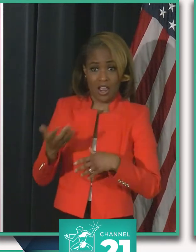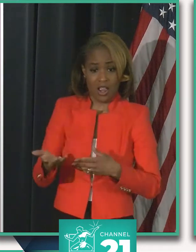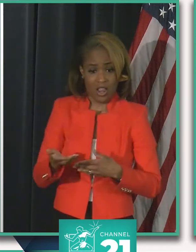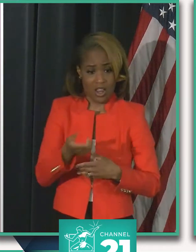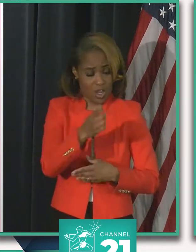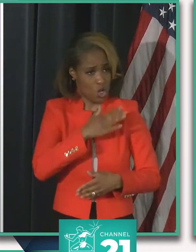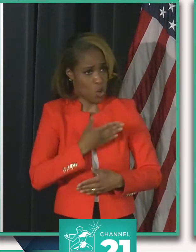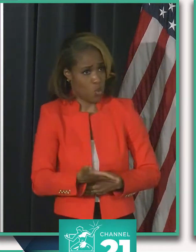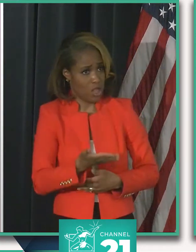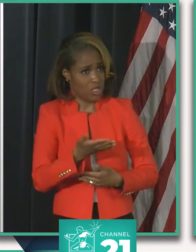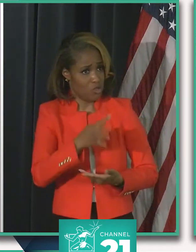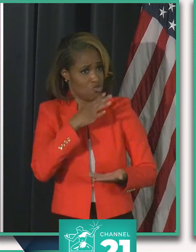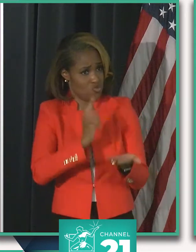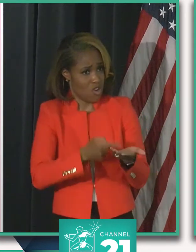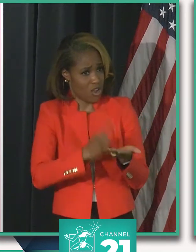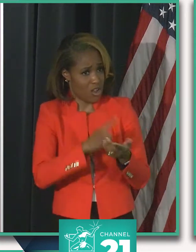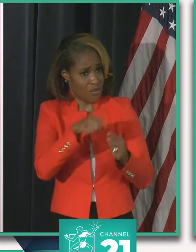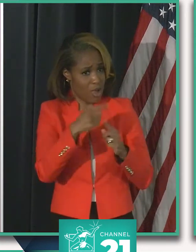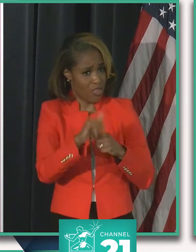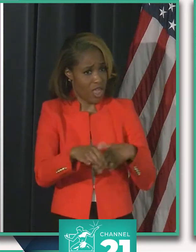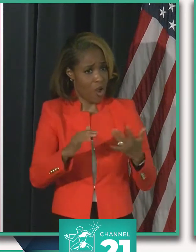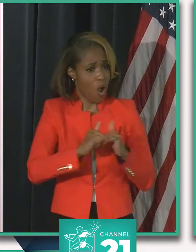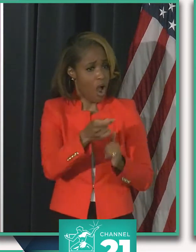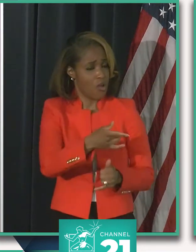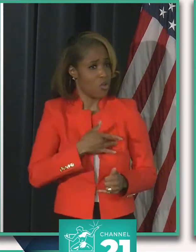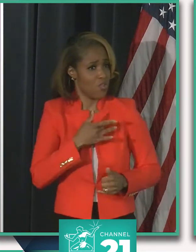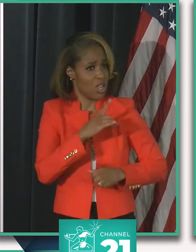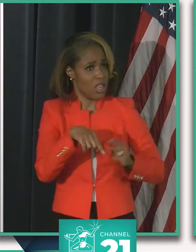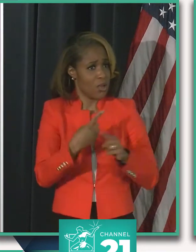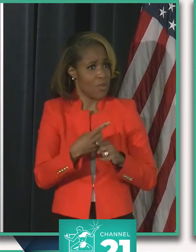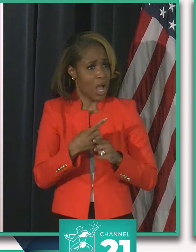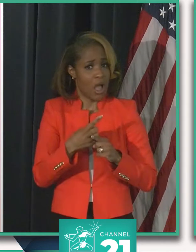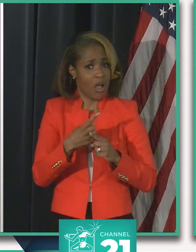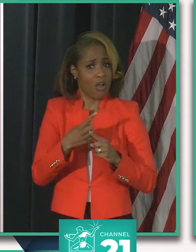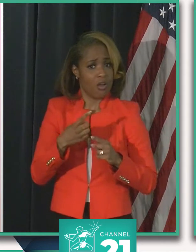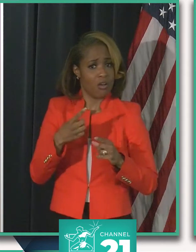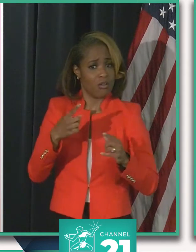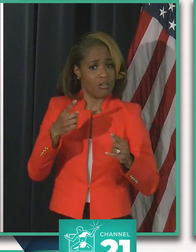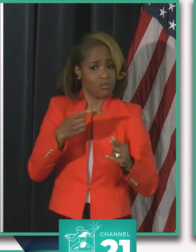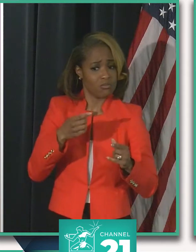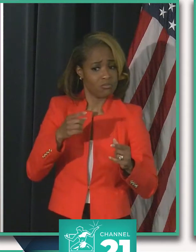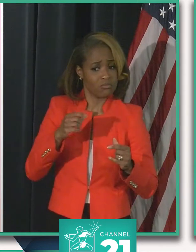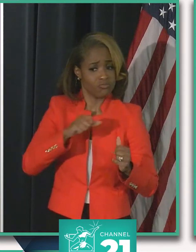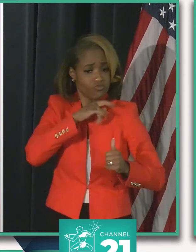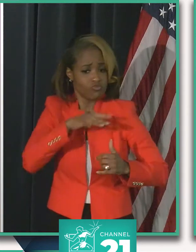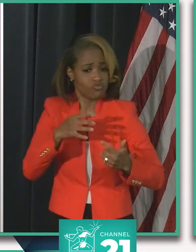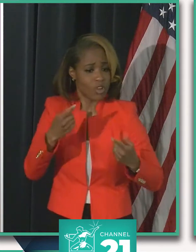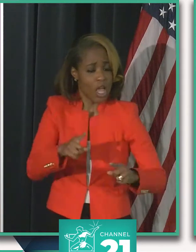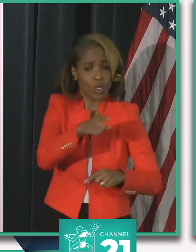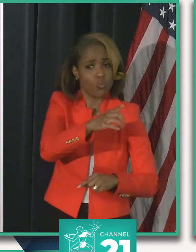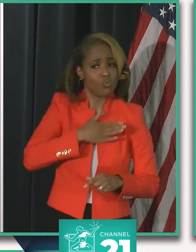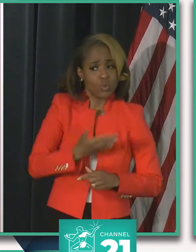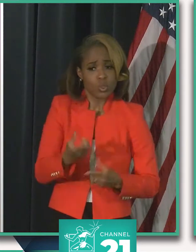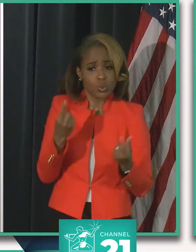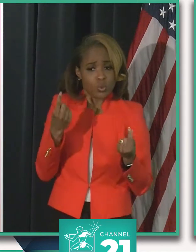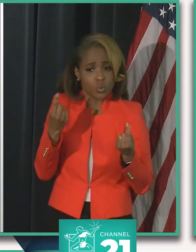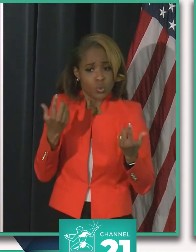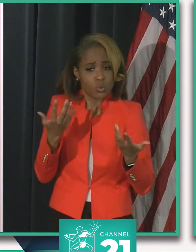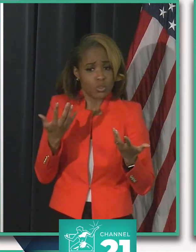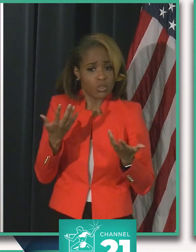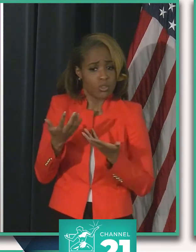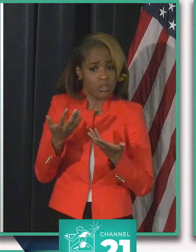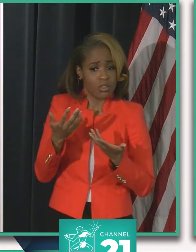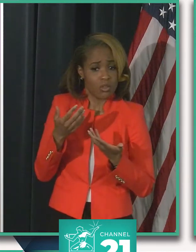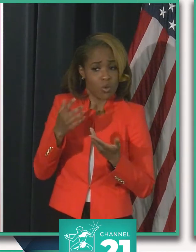Are you willing to address that matter? And how do you feel about corruption? And what will you be willing to do about it when it